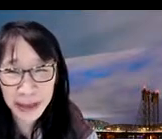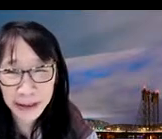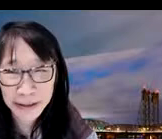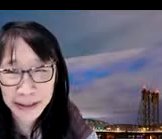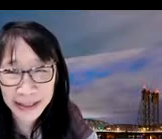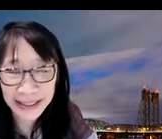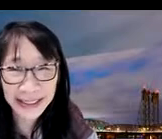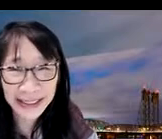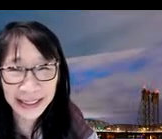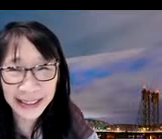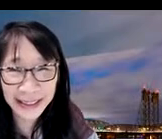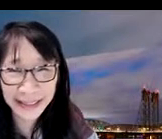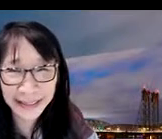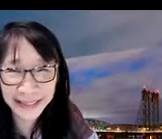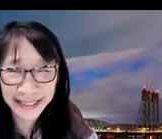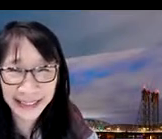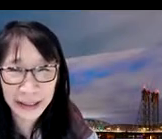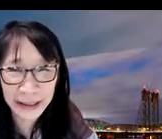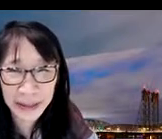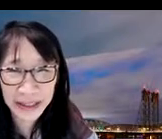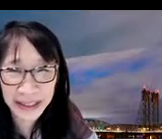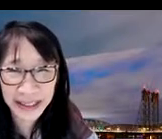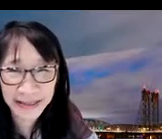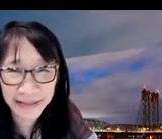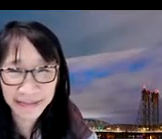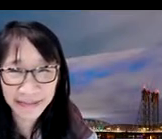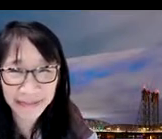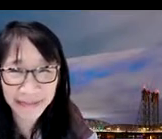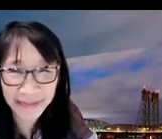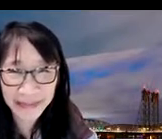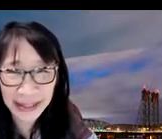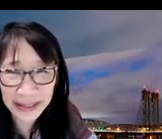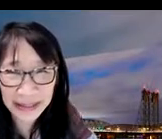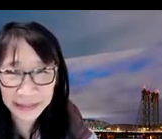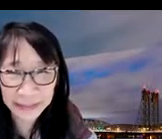Still on mute. Uh-oh. Can you unmute yourself?